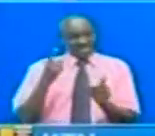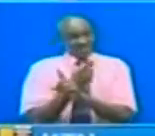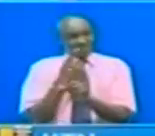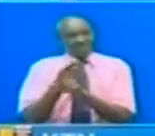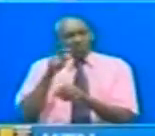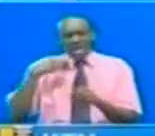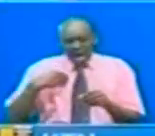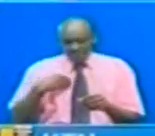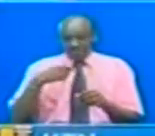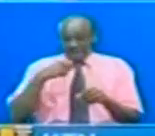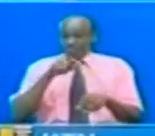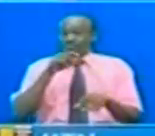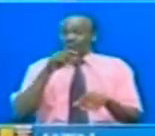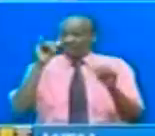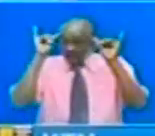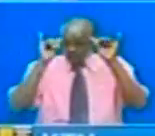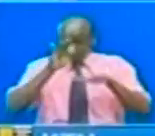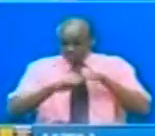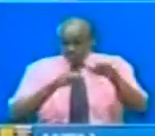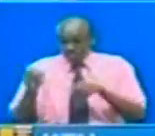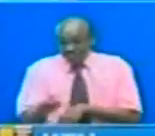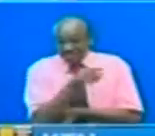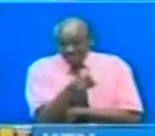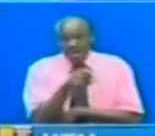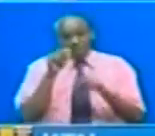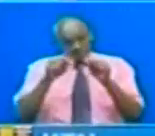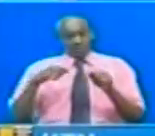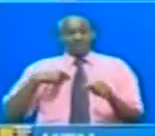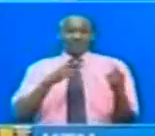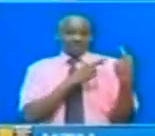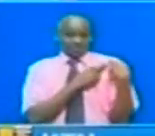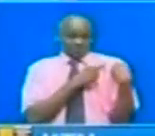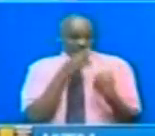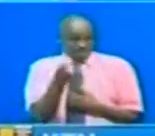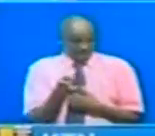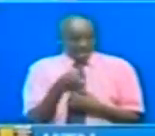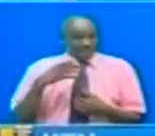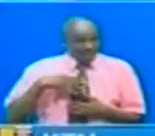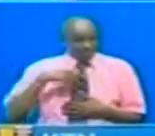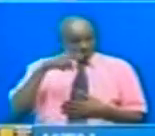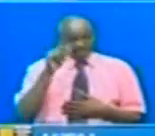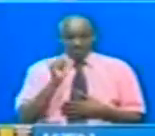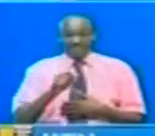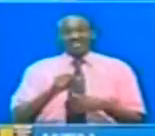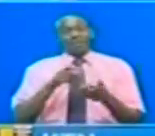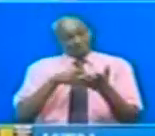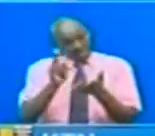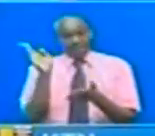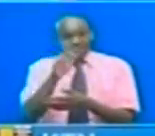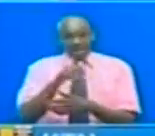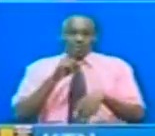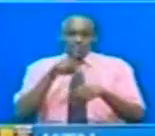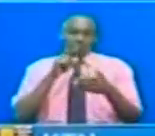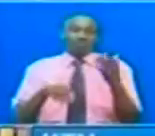allow footprints of stolen animals into their locations will be held responsible and locals forced to replace stolen livestock.